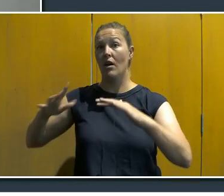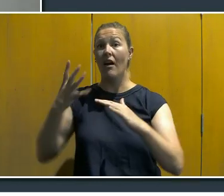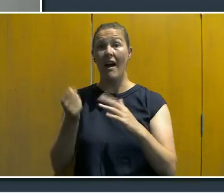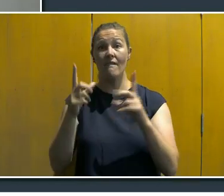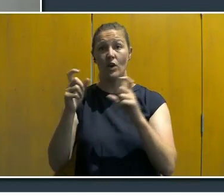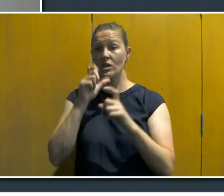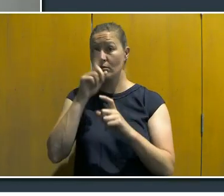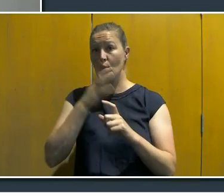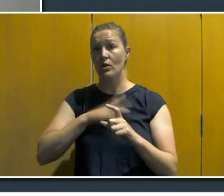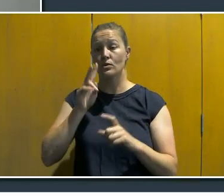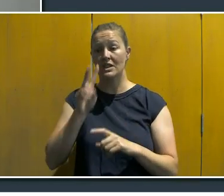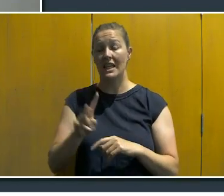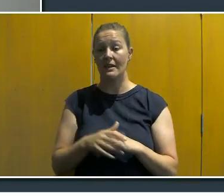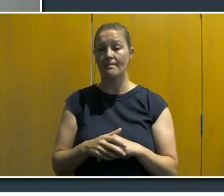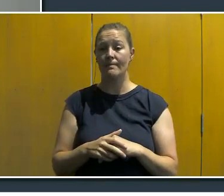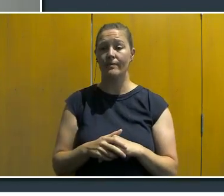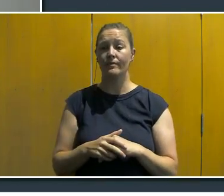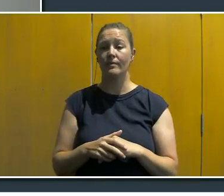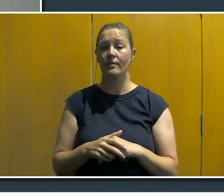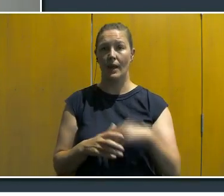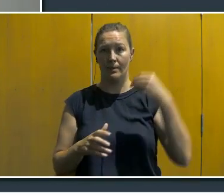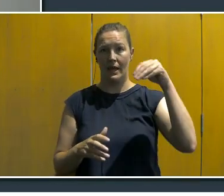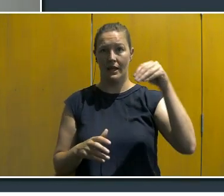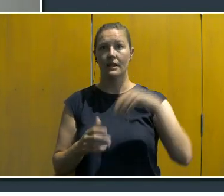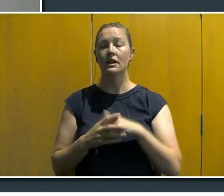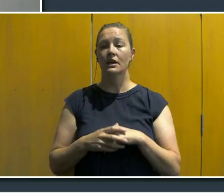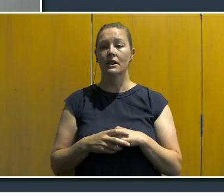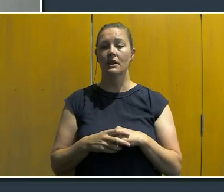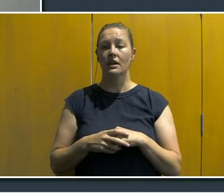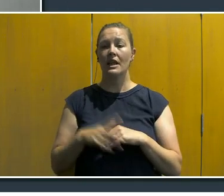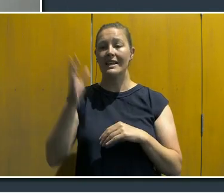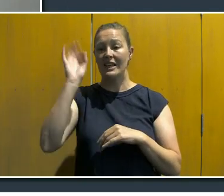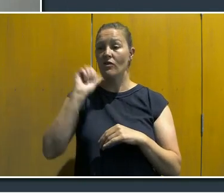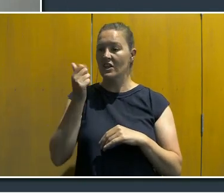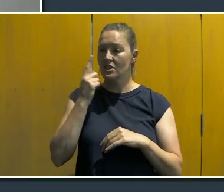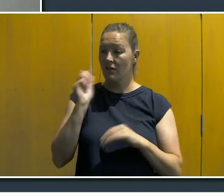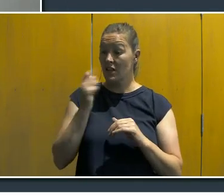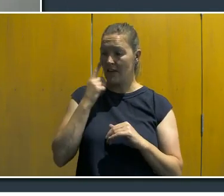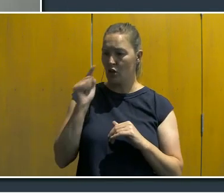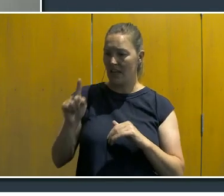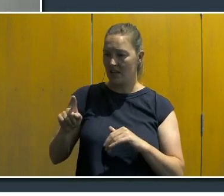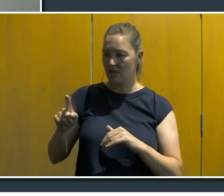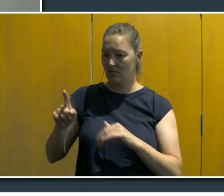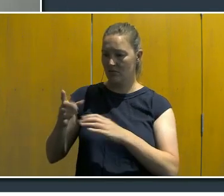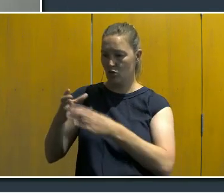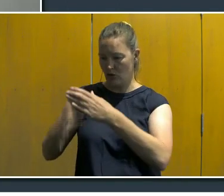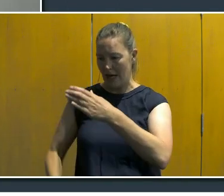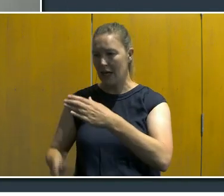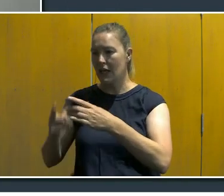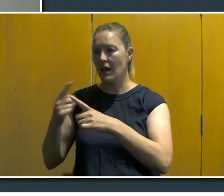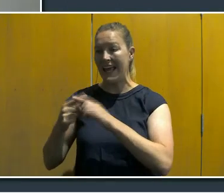them. Now the council has come out and looked at this drain, and the NZTA, they both agree that